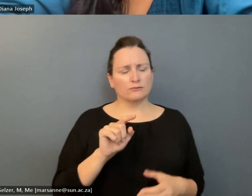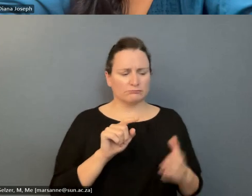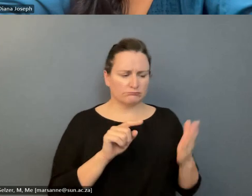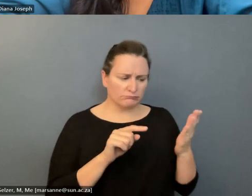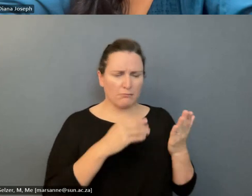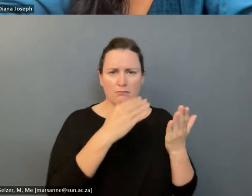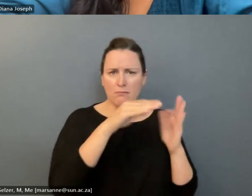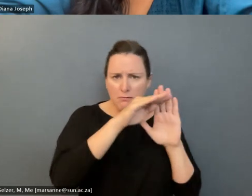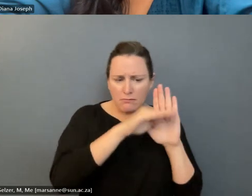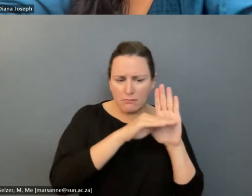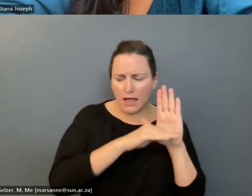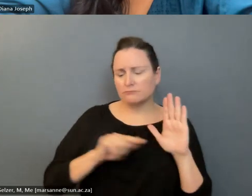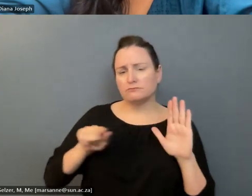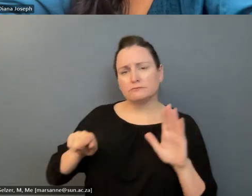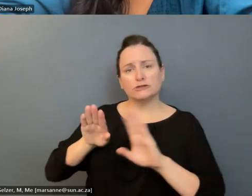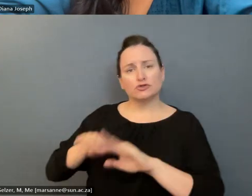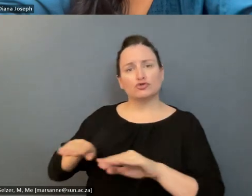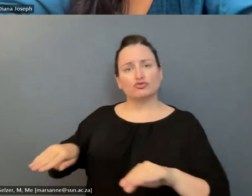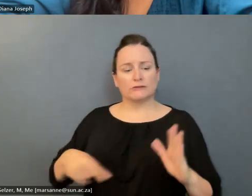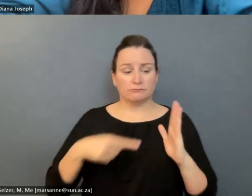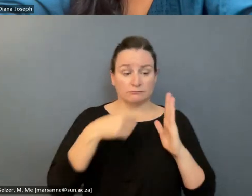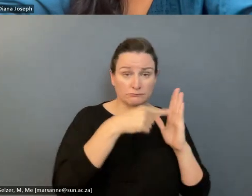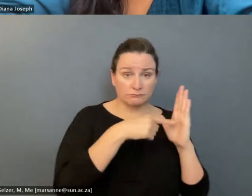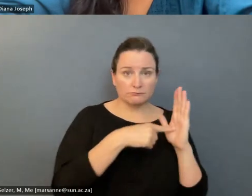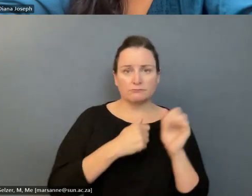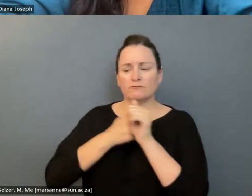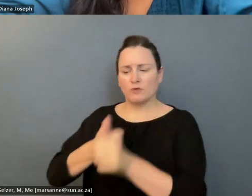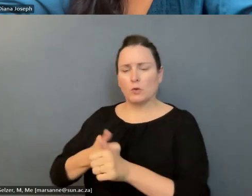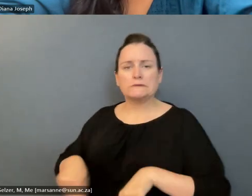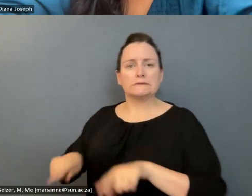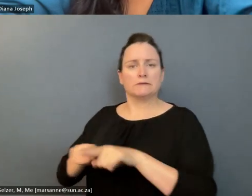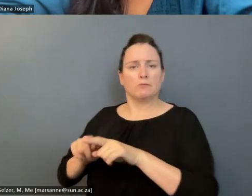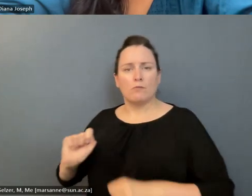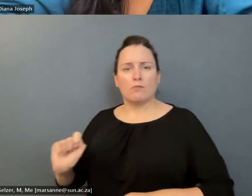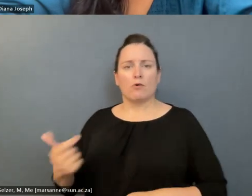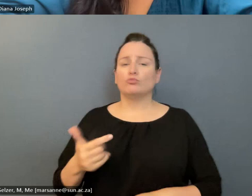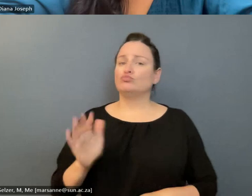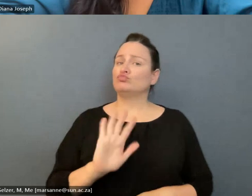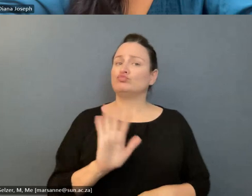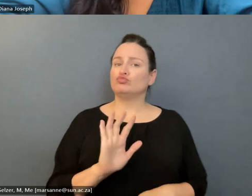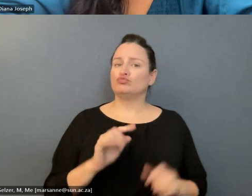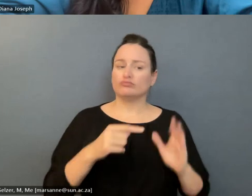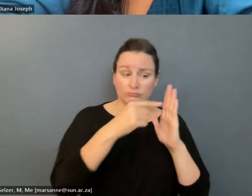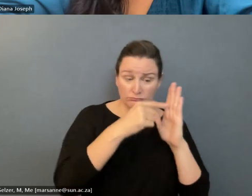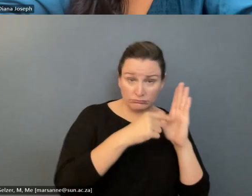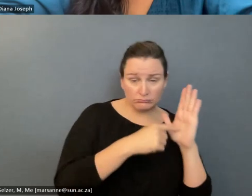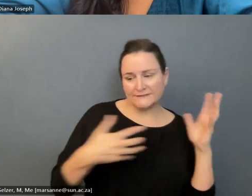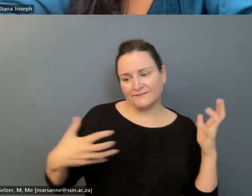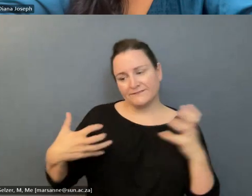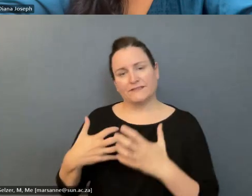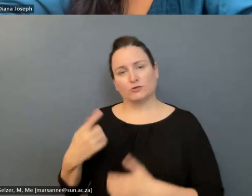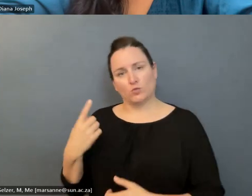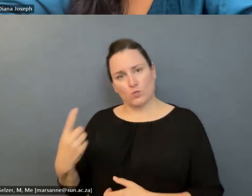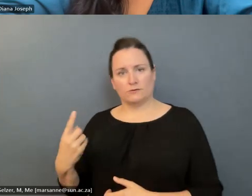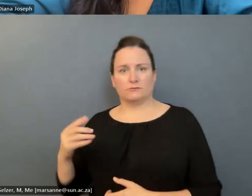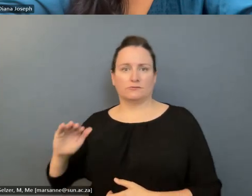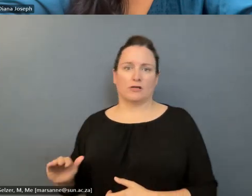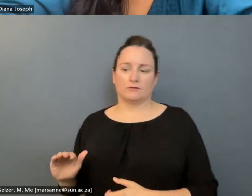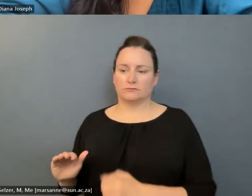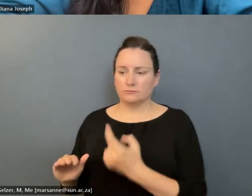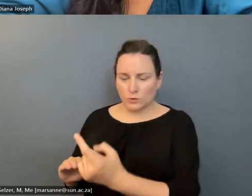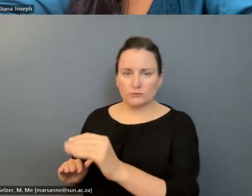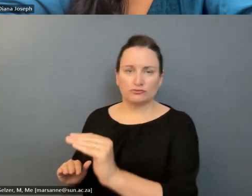disabilities. Now, I mean, given, you know, the fact that in some contexts,